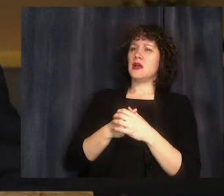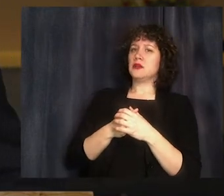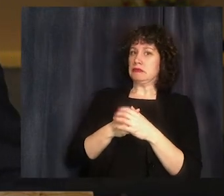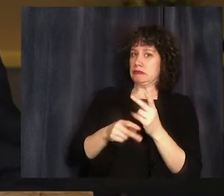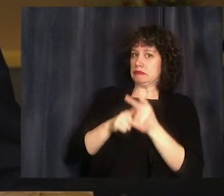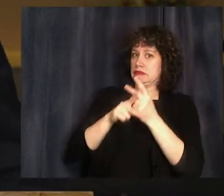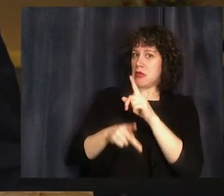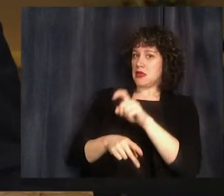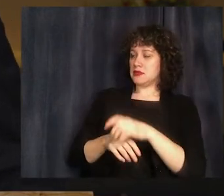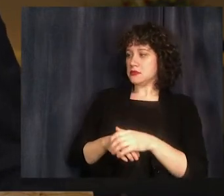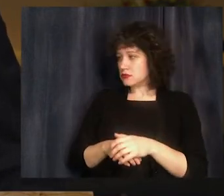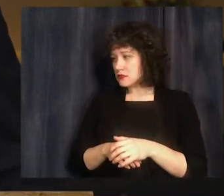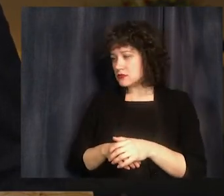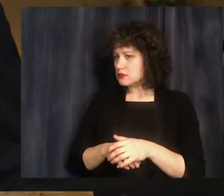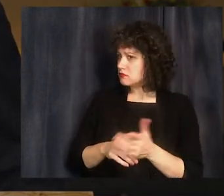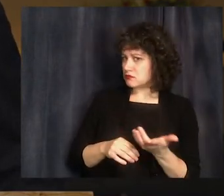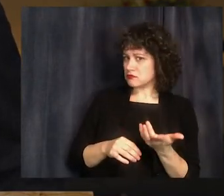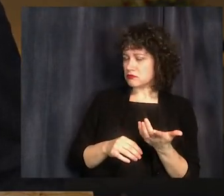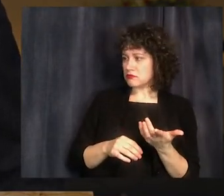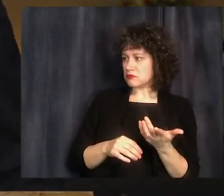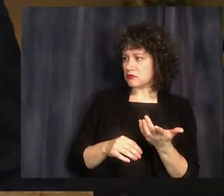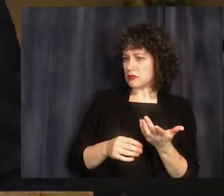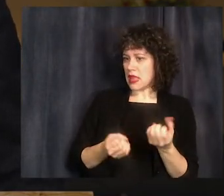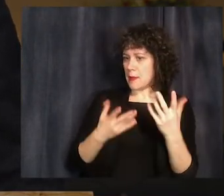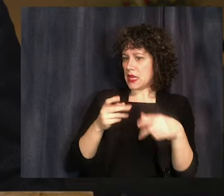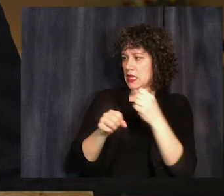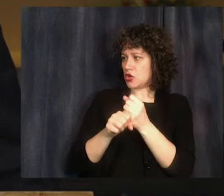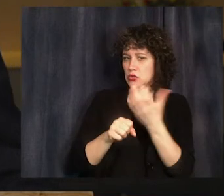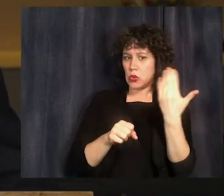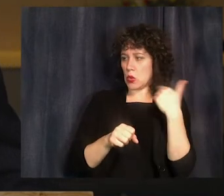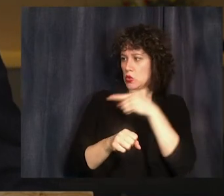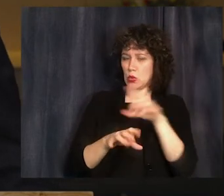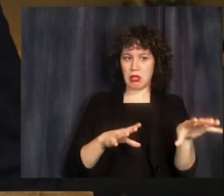gingerly asked, "How long ago did you leave this home?"